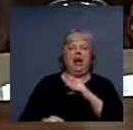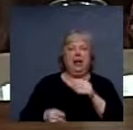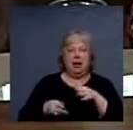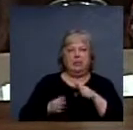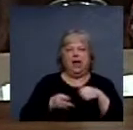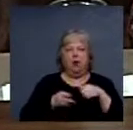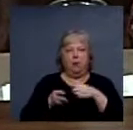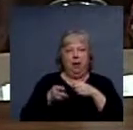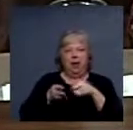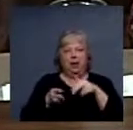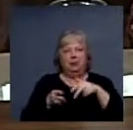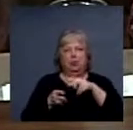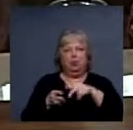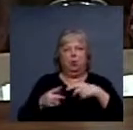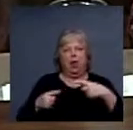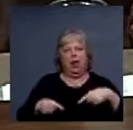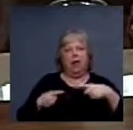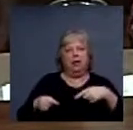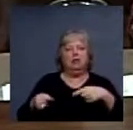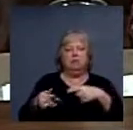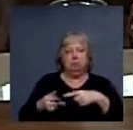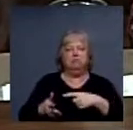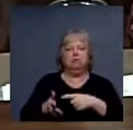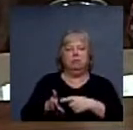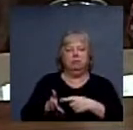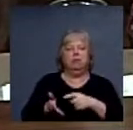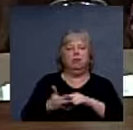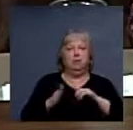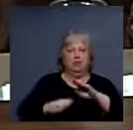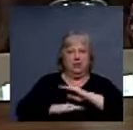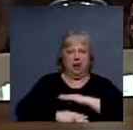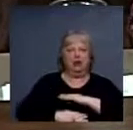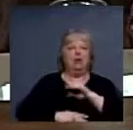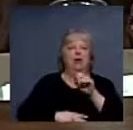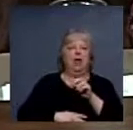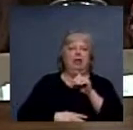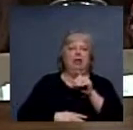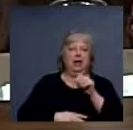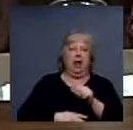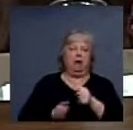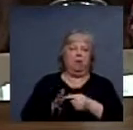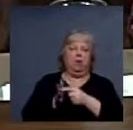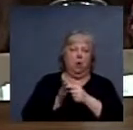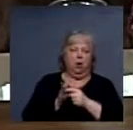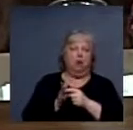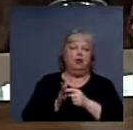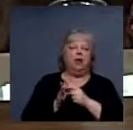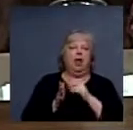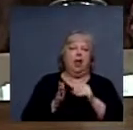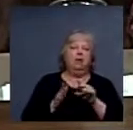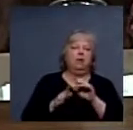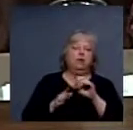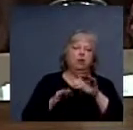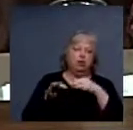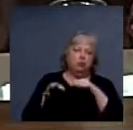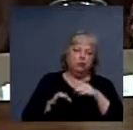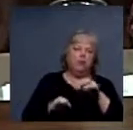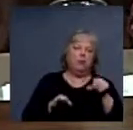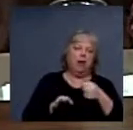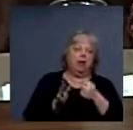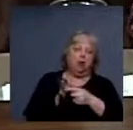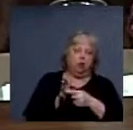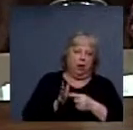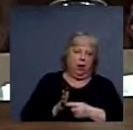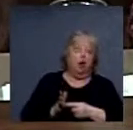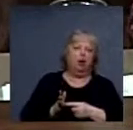with Disabilities Act and acceptable to the city as part of this franchise agreement, to set other terms and conditions of this